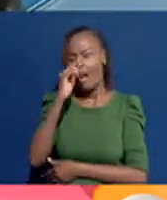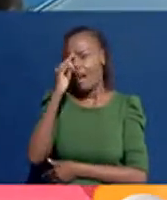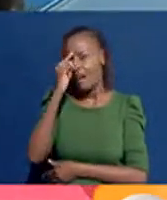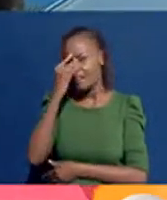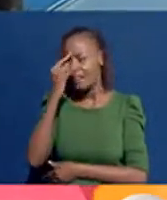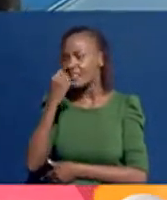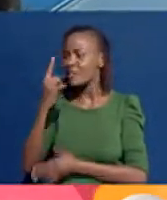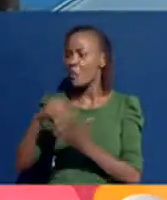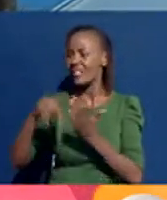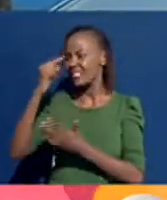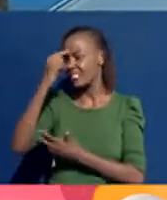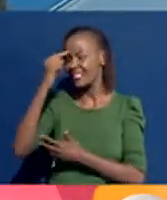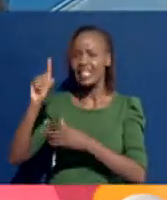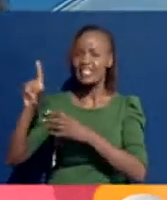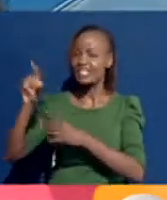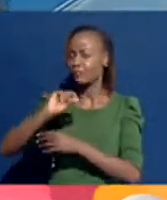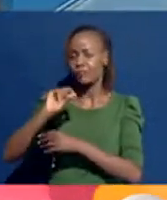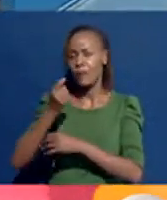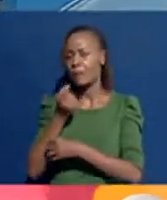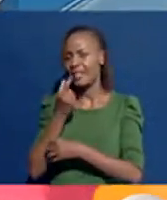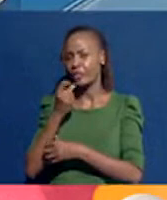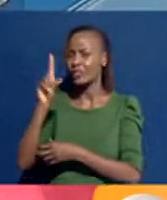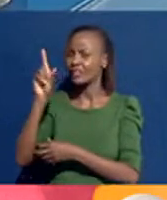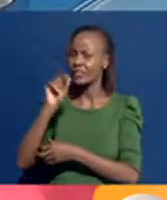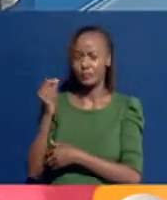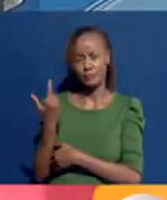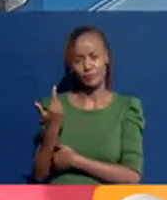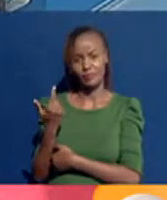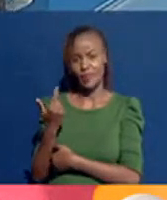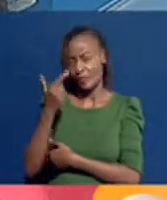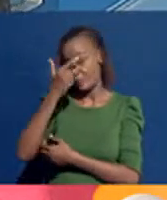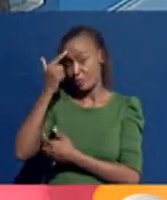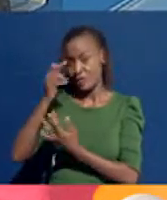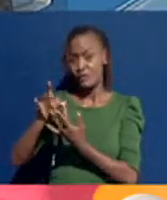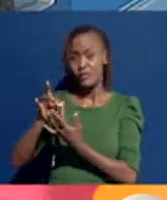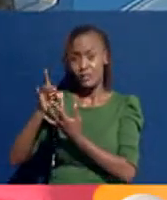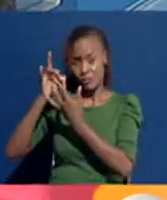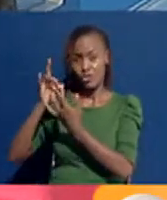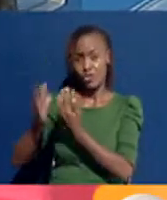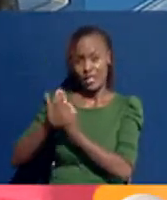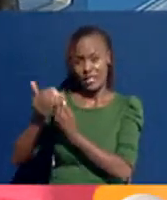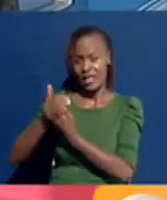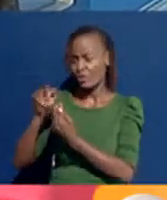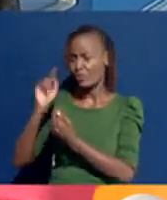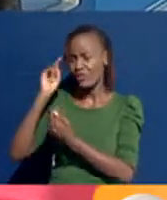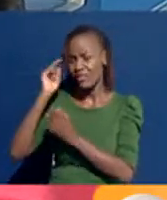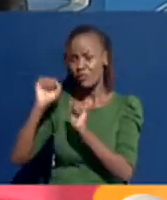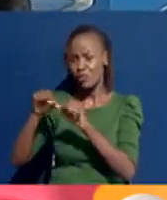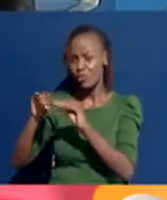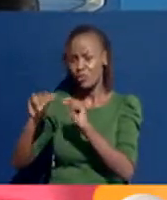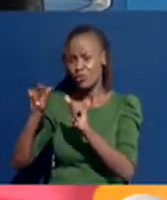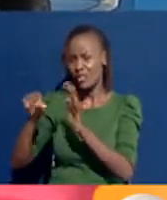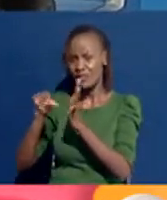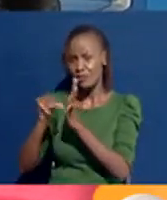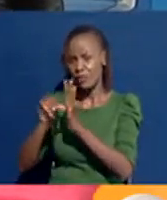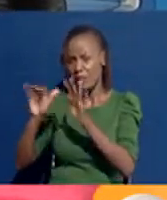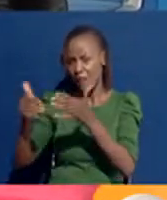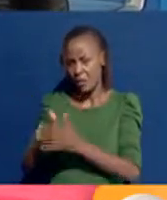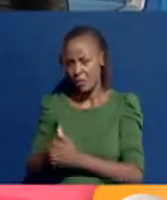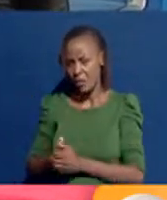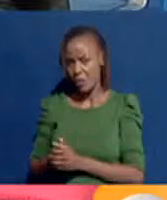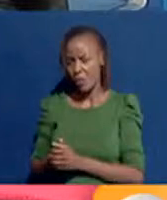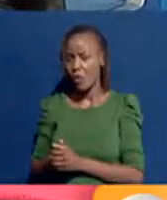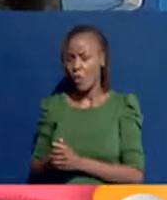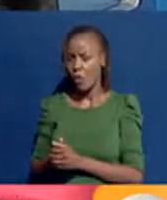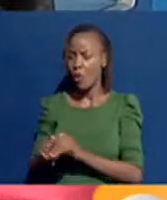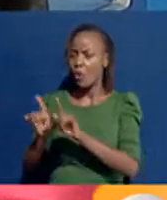it is cheaper, both in terms of getting access to the specialists as well. What do you think can be done to make sure that, you